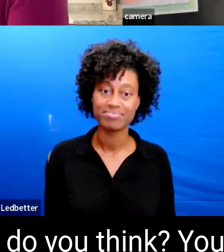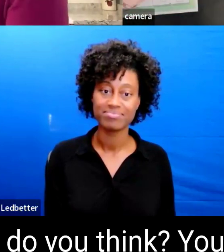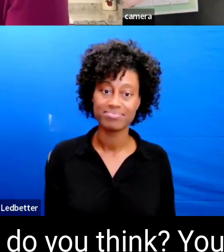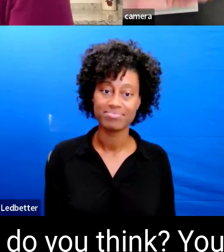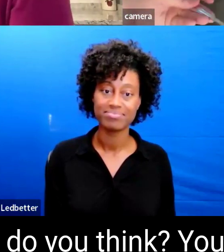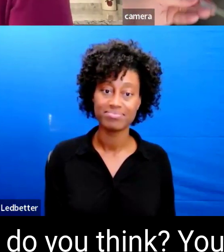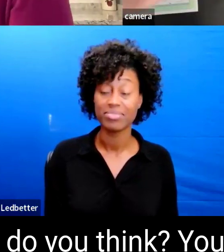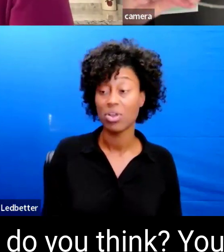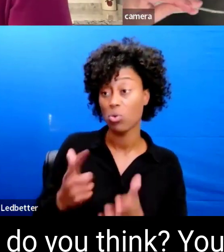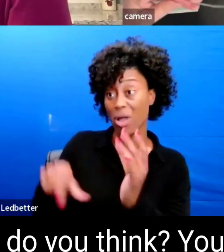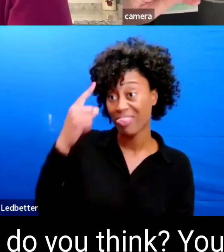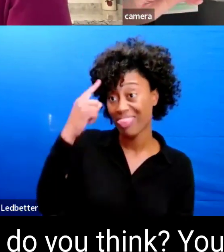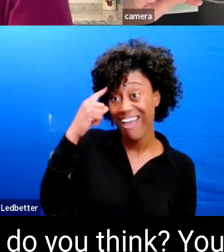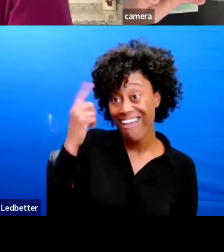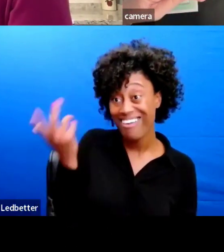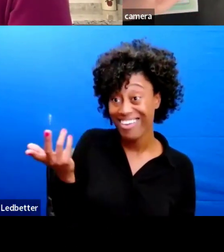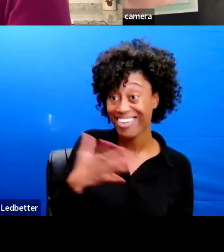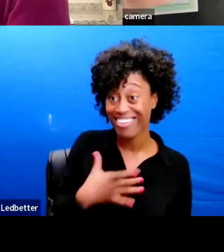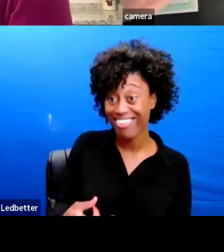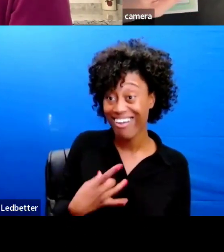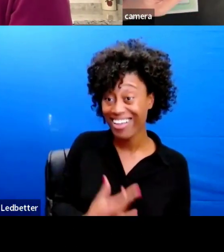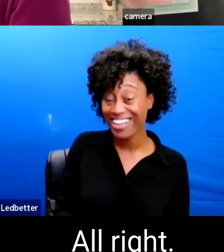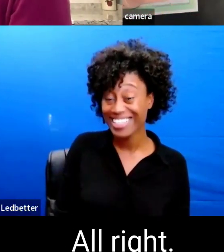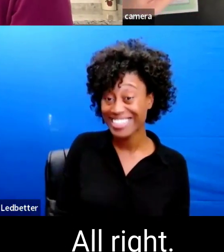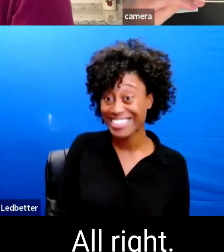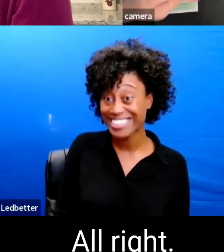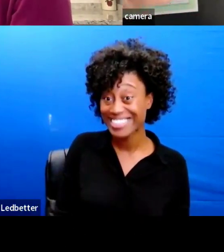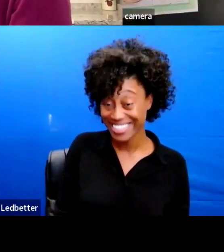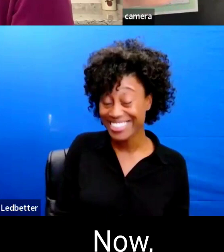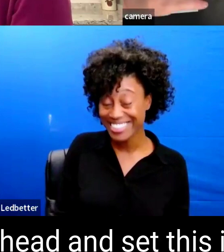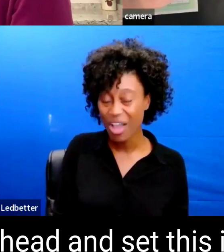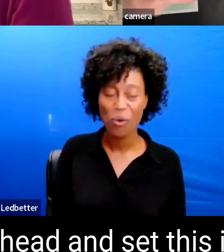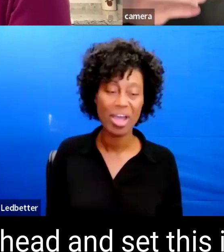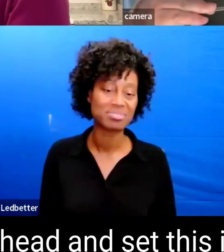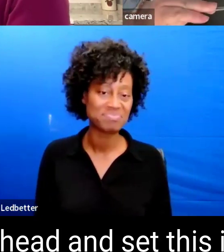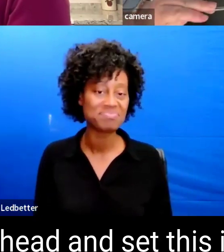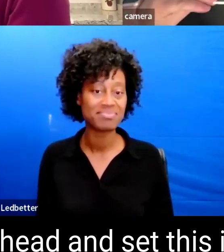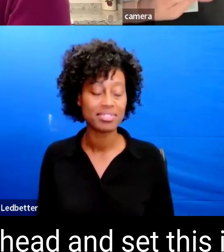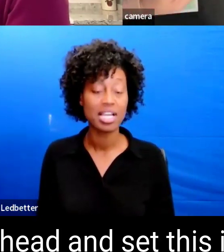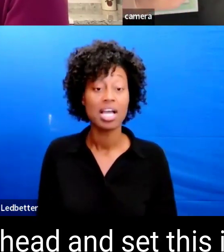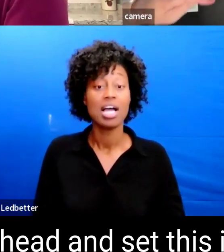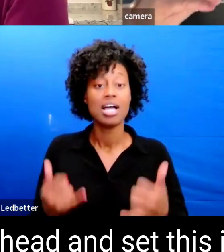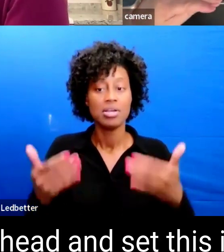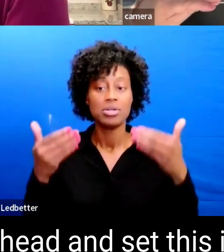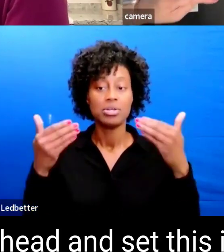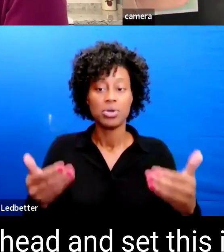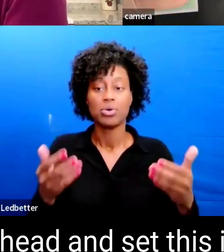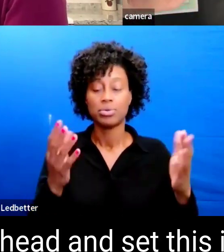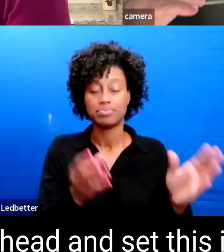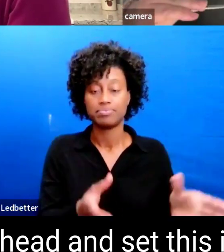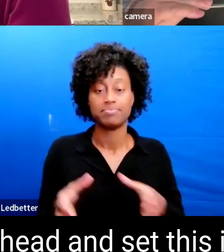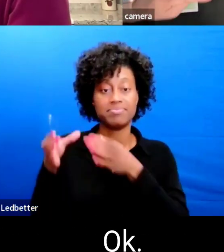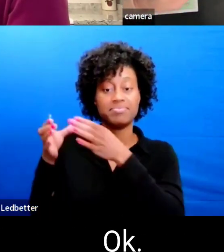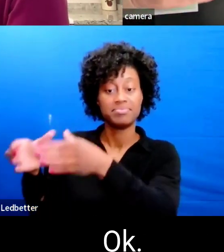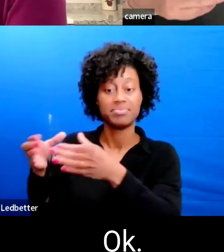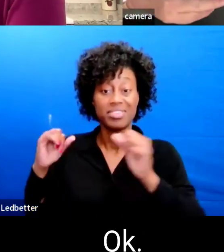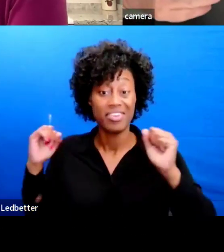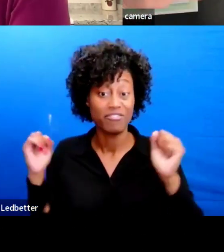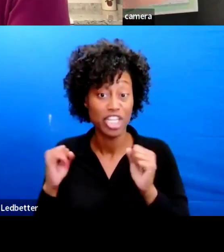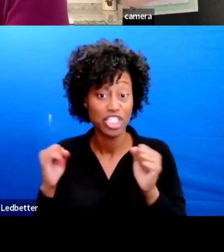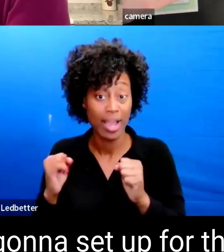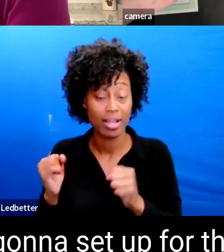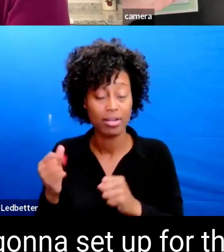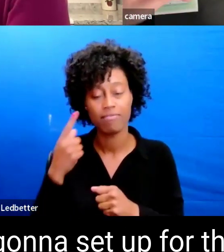What do you think? You like it? All right. Now we're going to go ahead and set this in the refrigerator a minute,